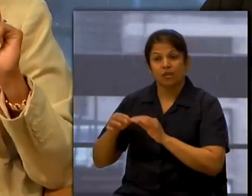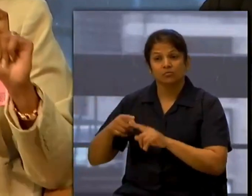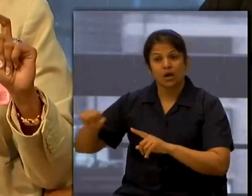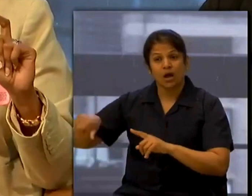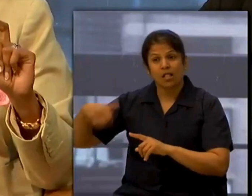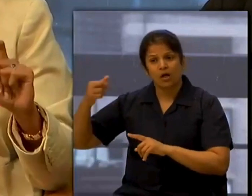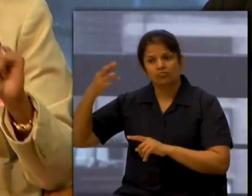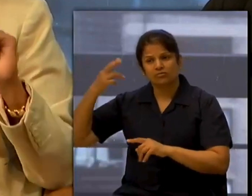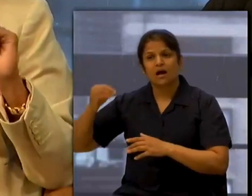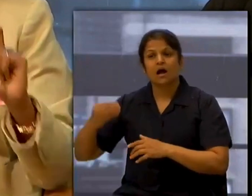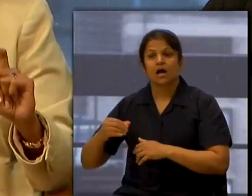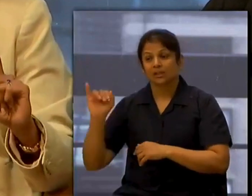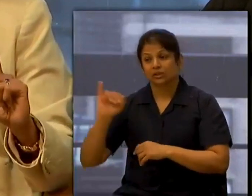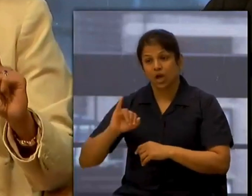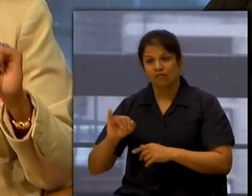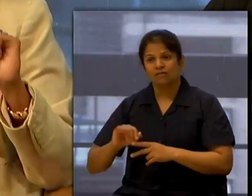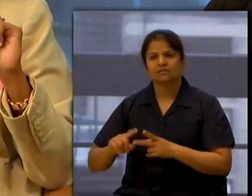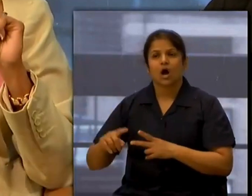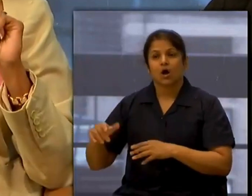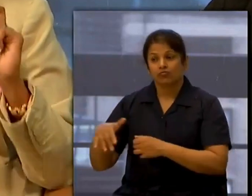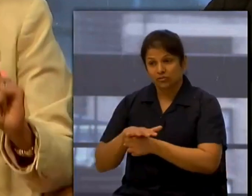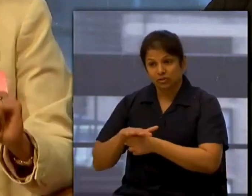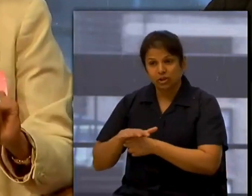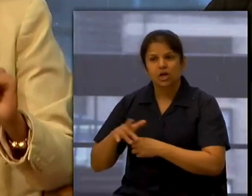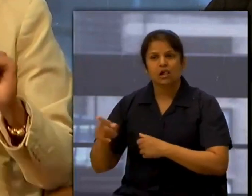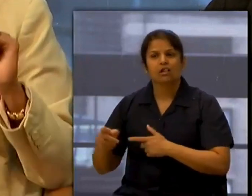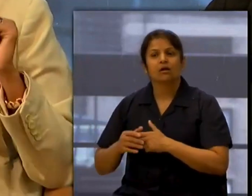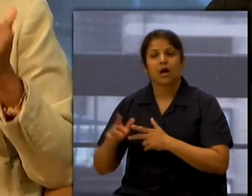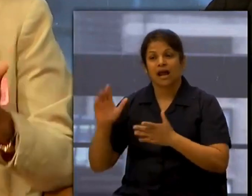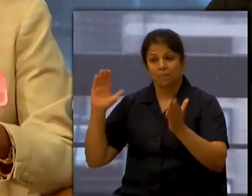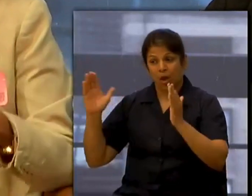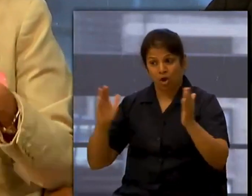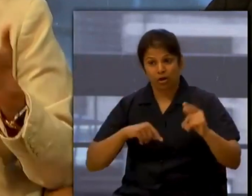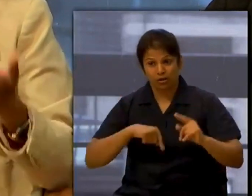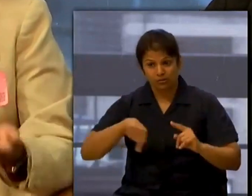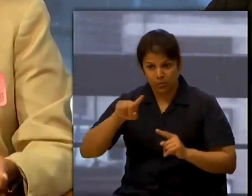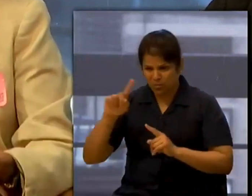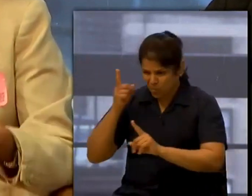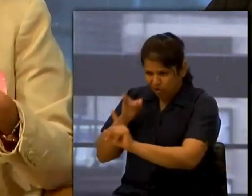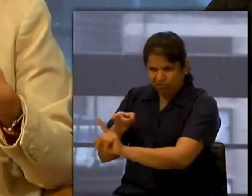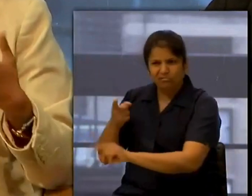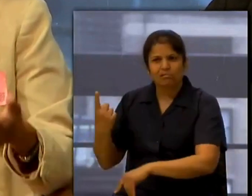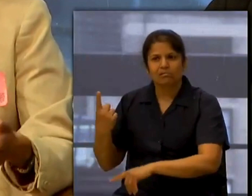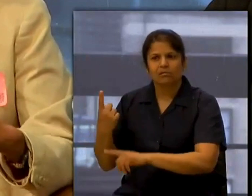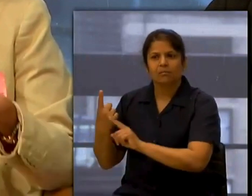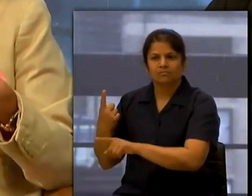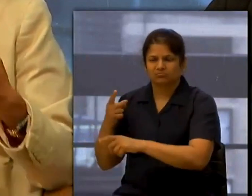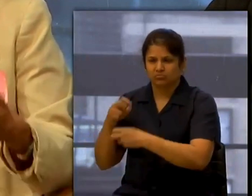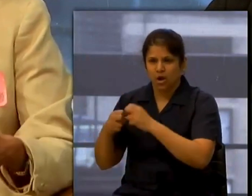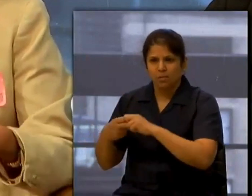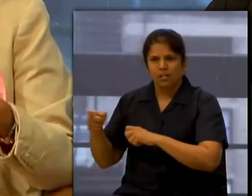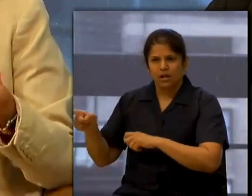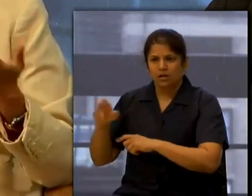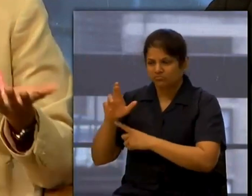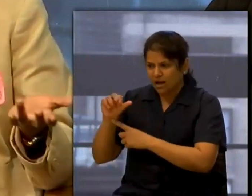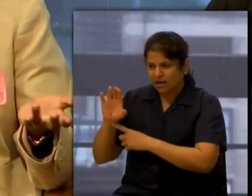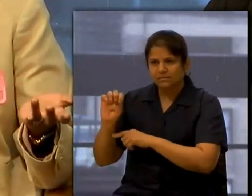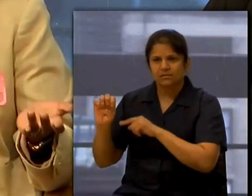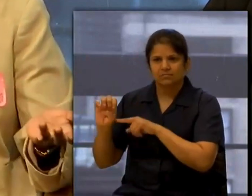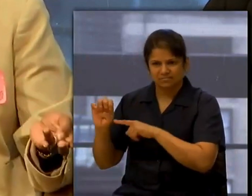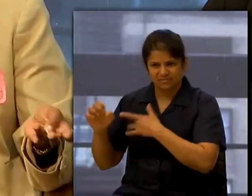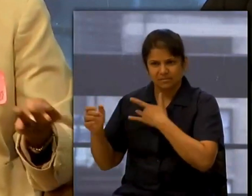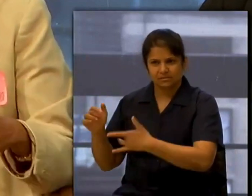only correlation they could find was race. And so what that means is more falls, more hospitalizations, bed sores, infections, and